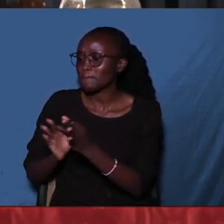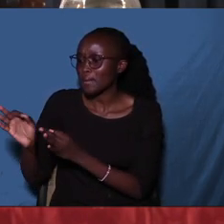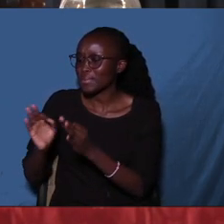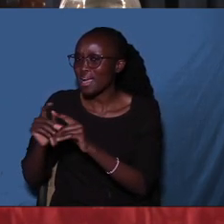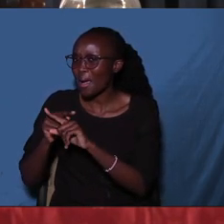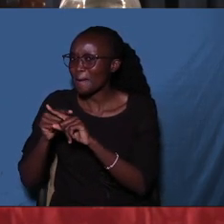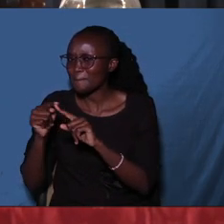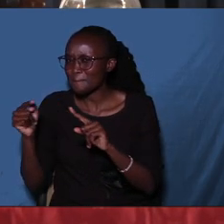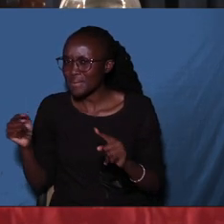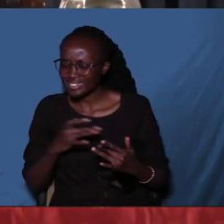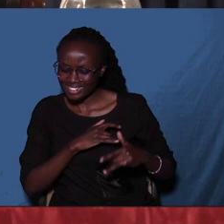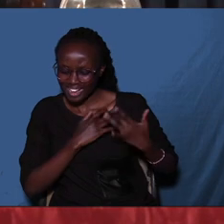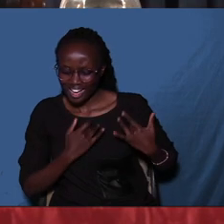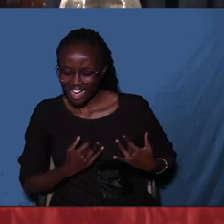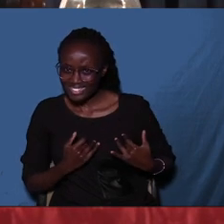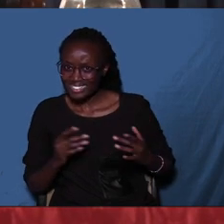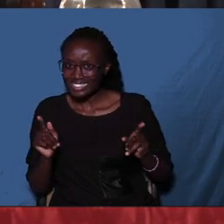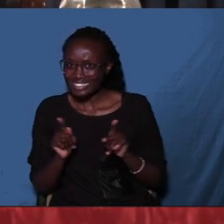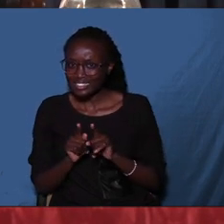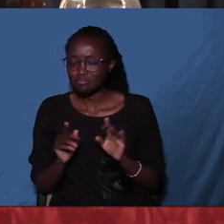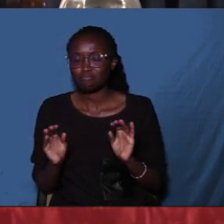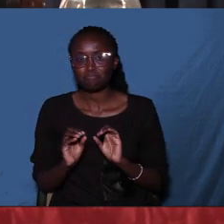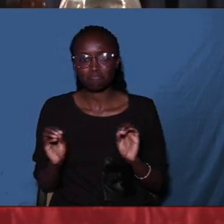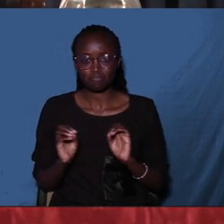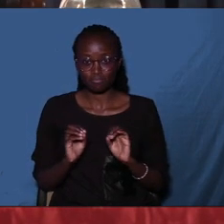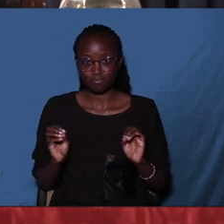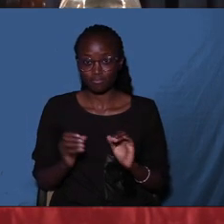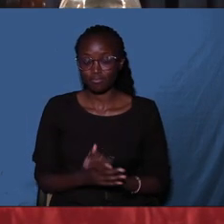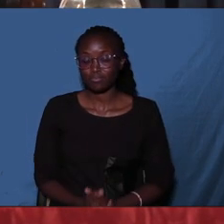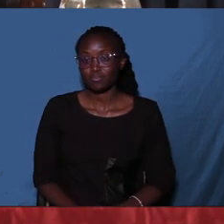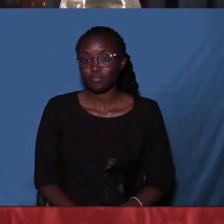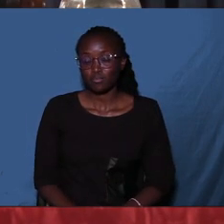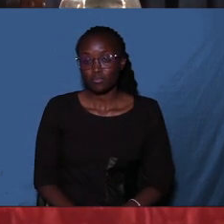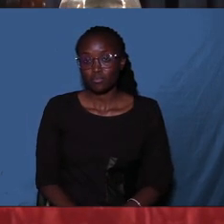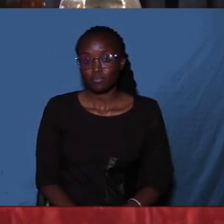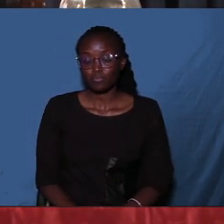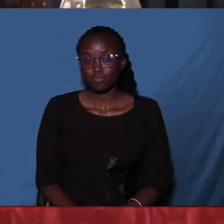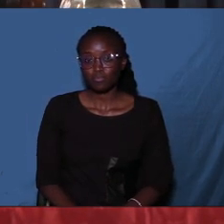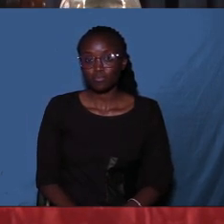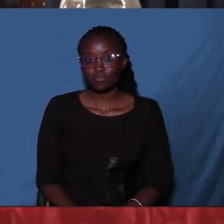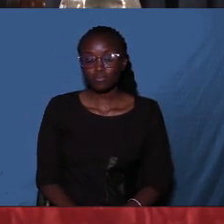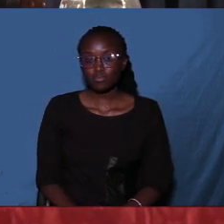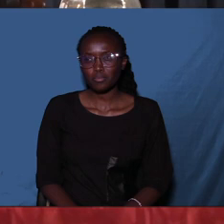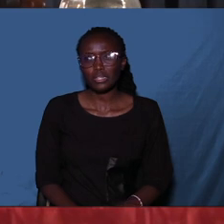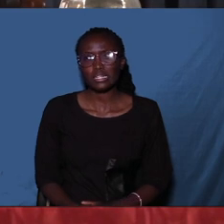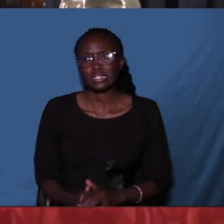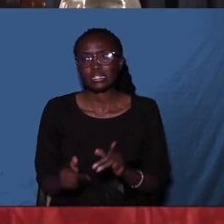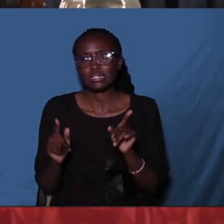in the evening they are different people. And we have been looking at this so much this week. Duplicity, it's like